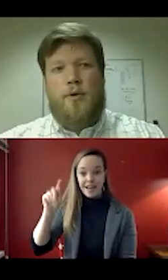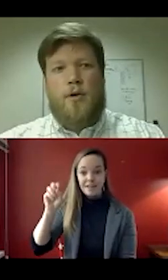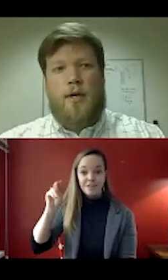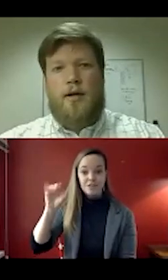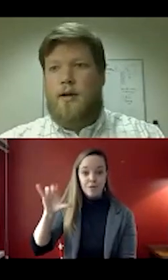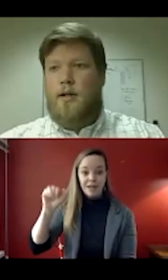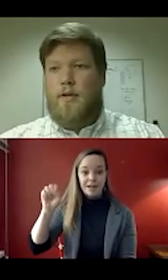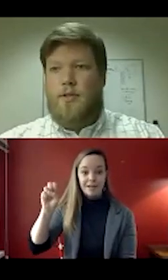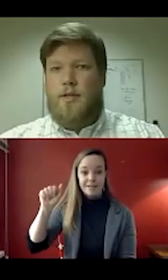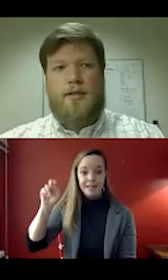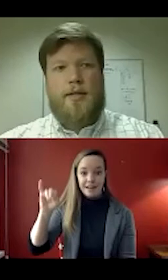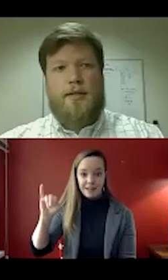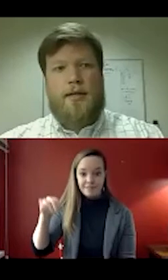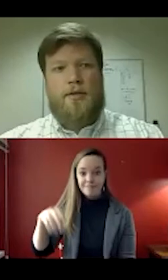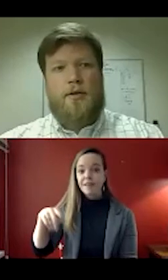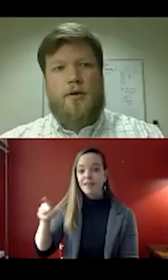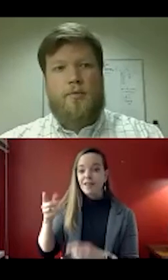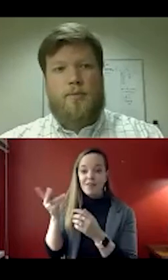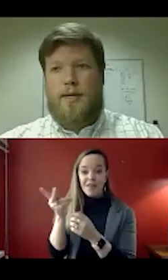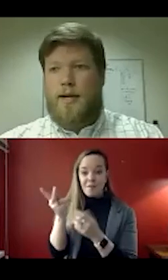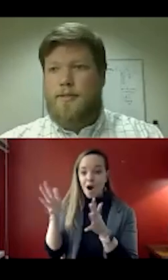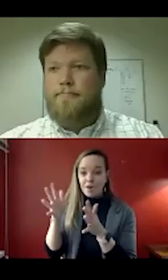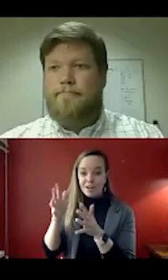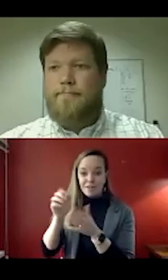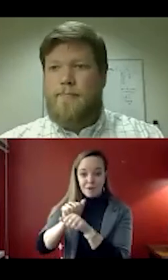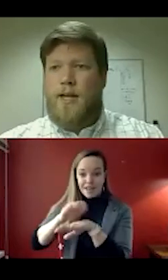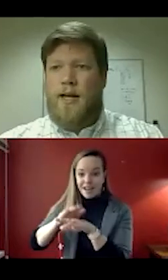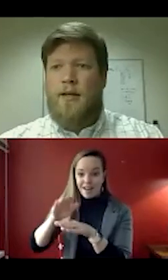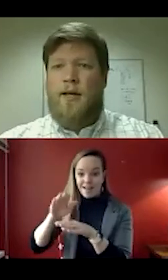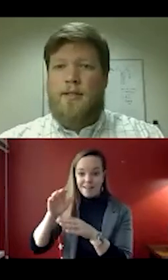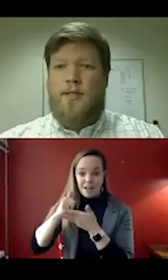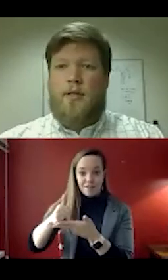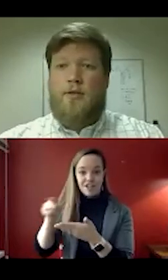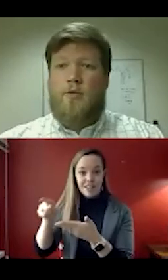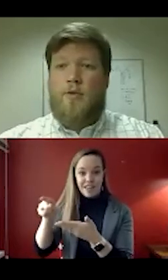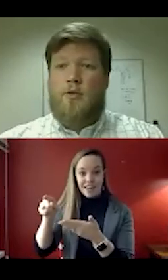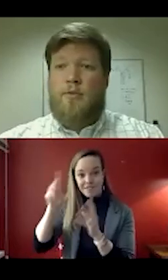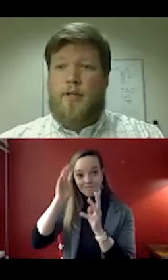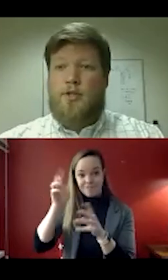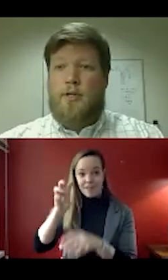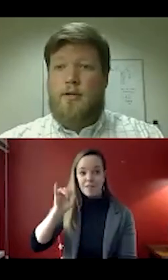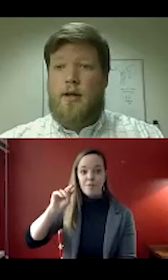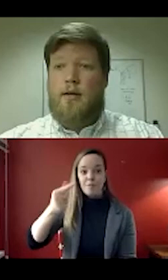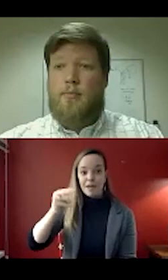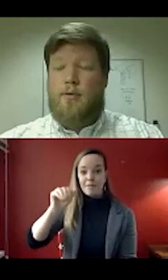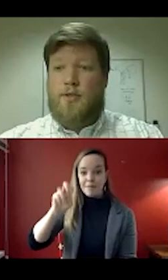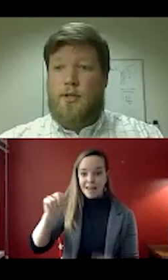already working on an intervention that they had designed together called Wingman Connect. And this is a universal